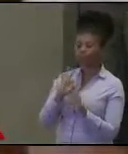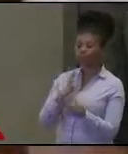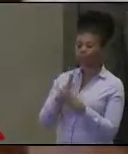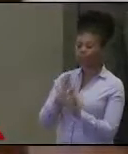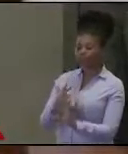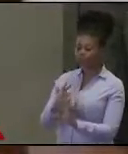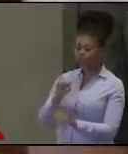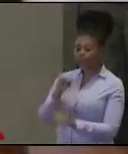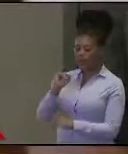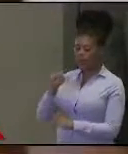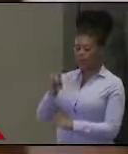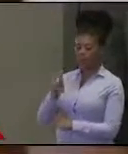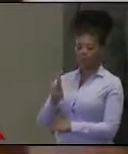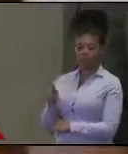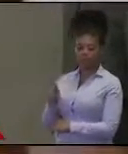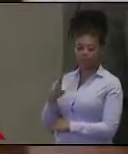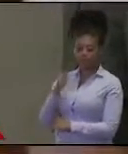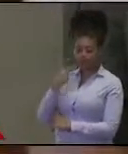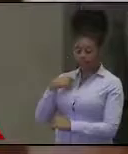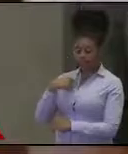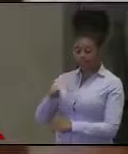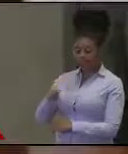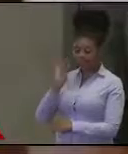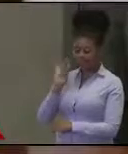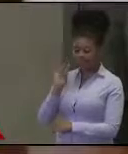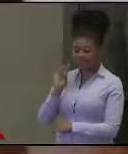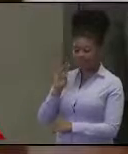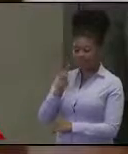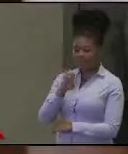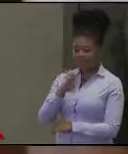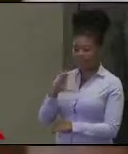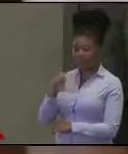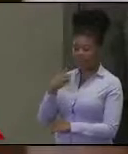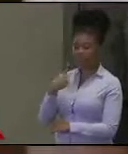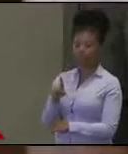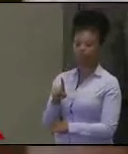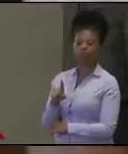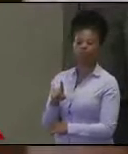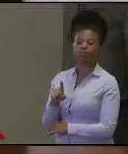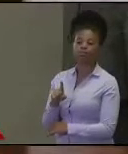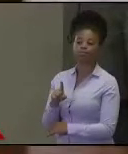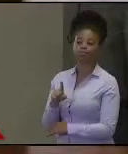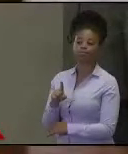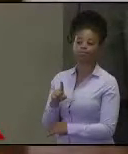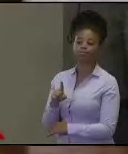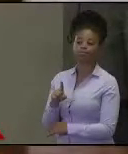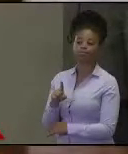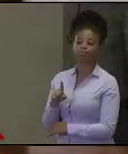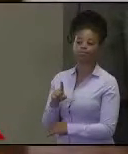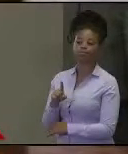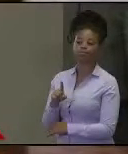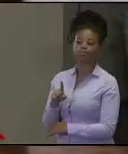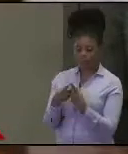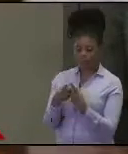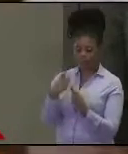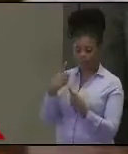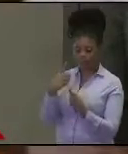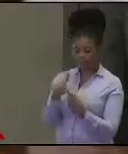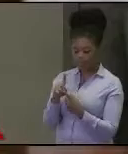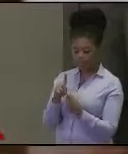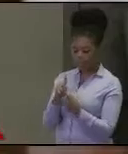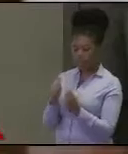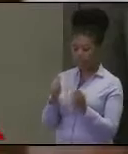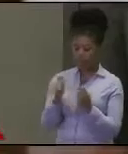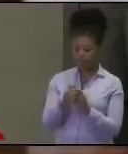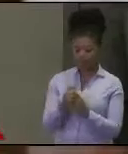the IGR when I was appointed as an MEC for a department that deals with transversal.